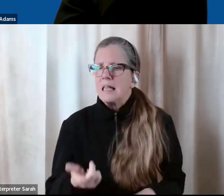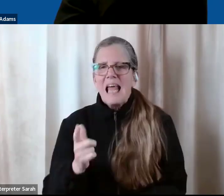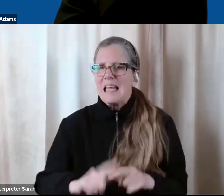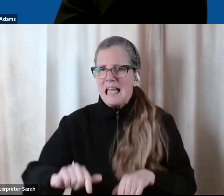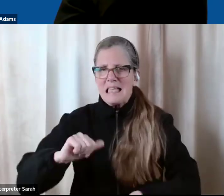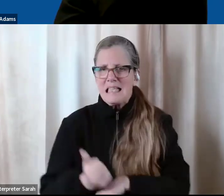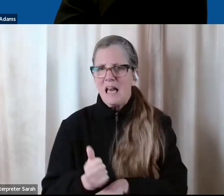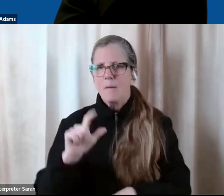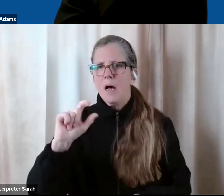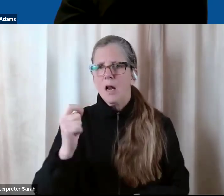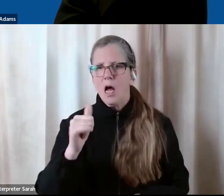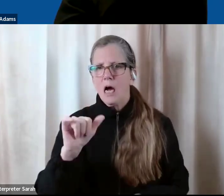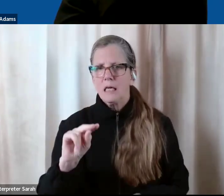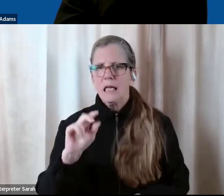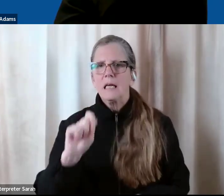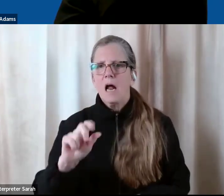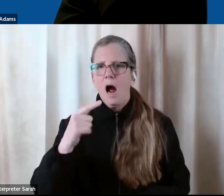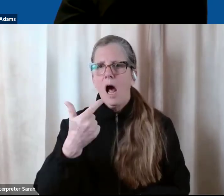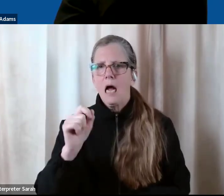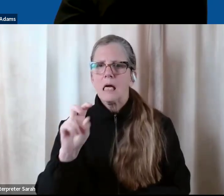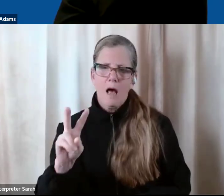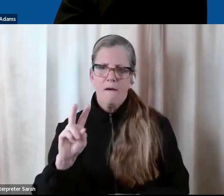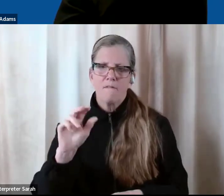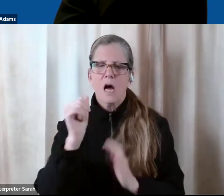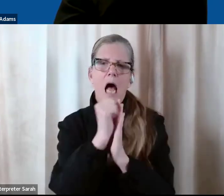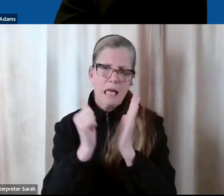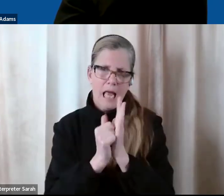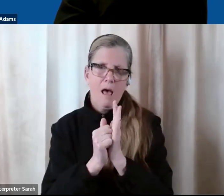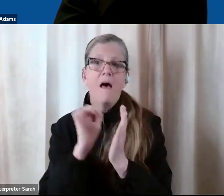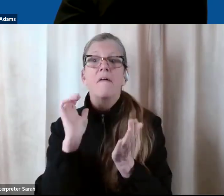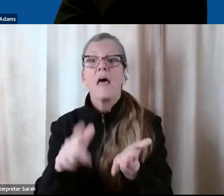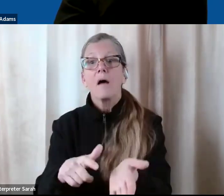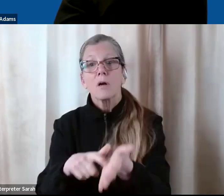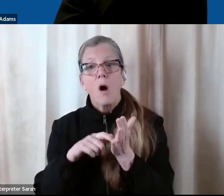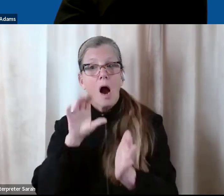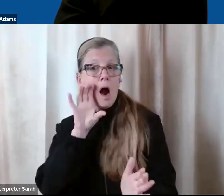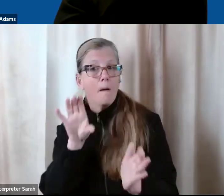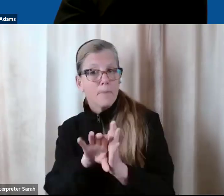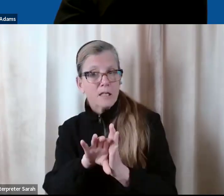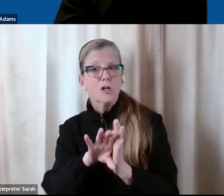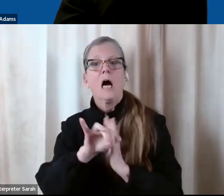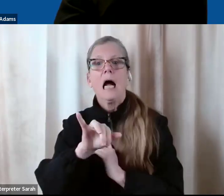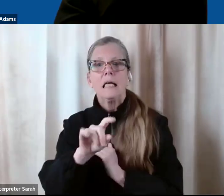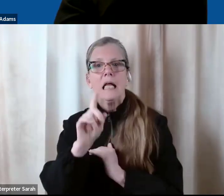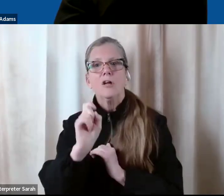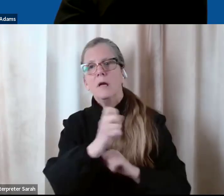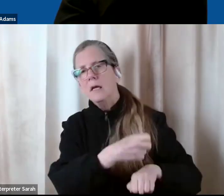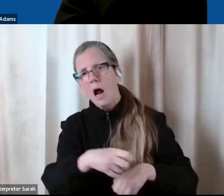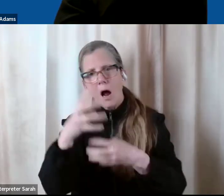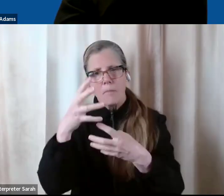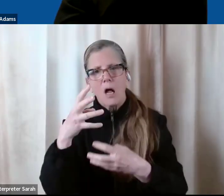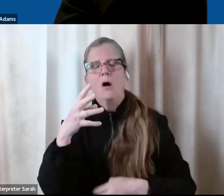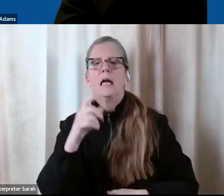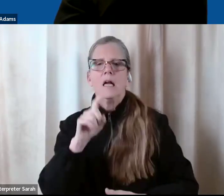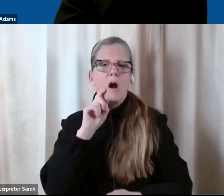A login.gov account requires you to have a picture ID, which you can upload, and they have to do facial recognition and